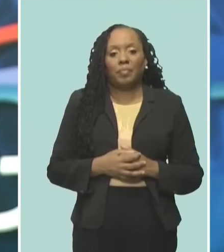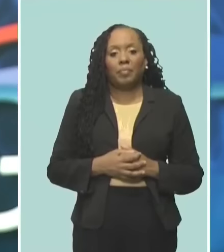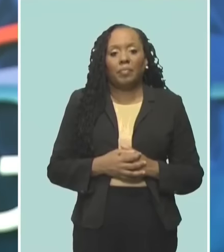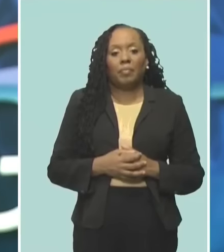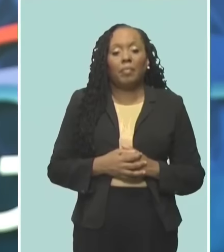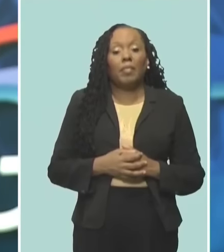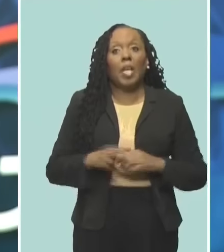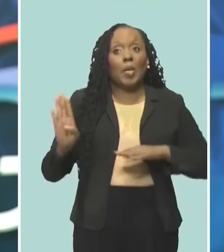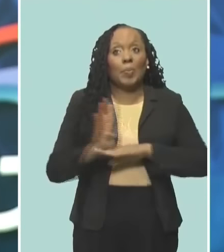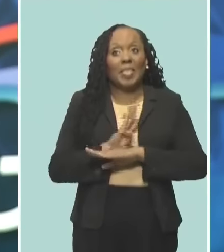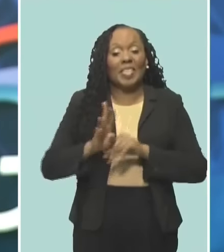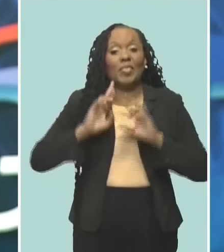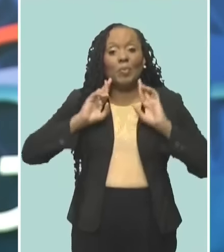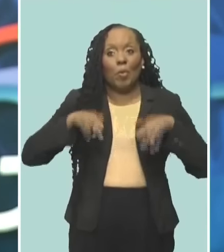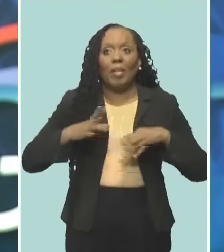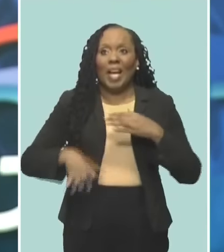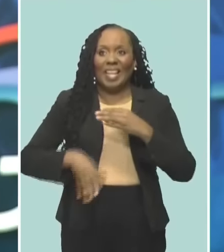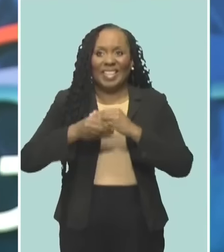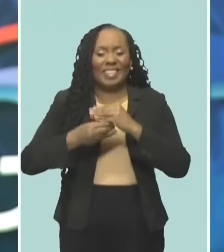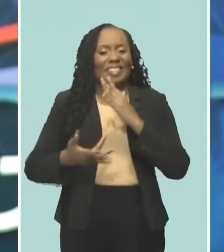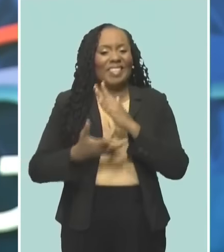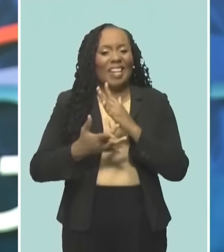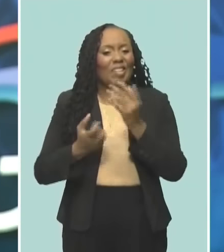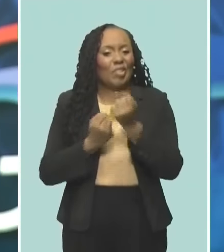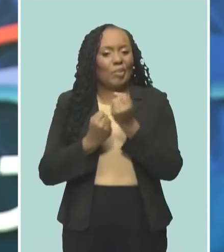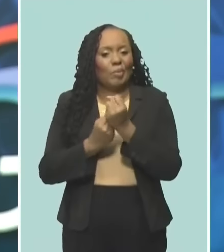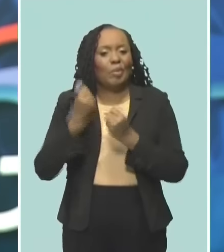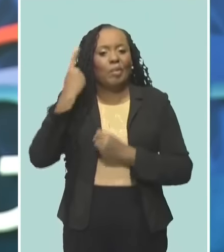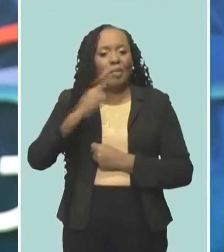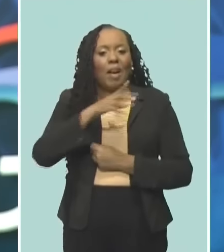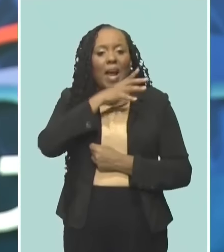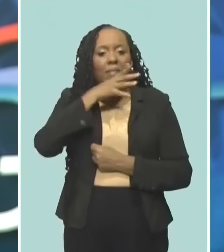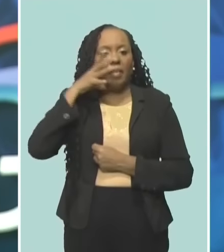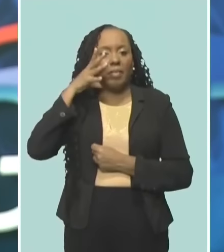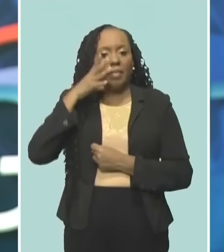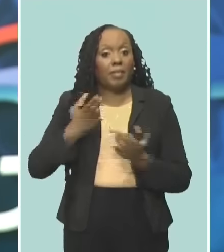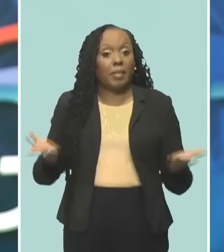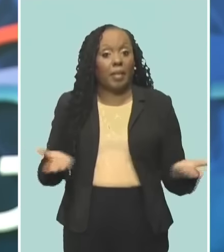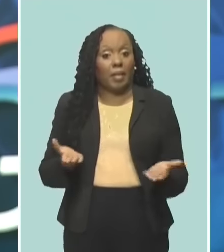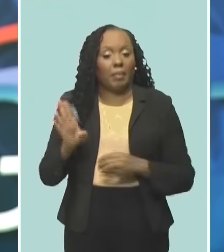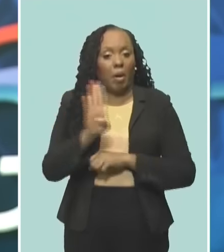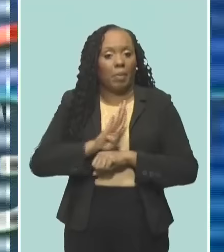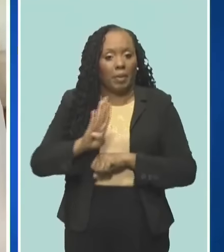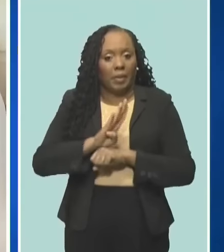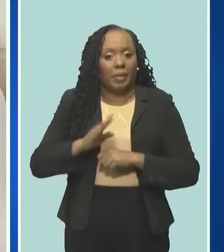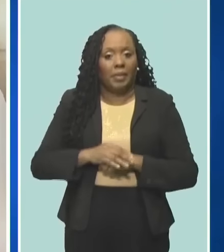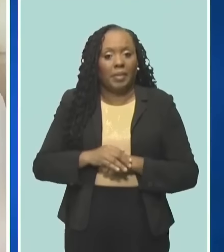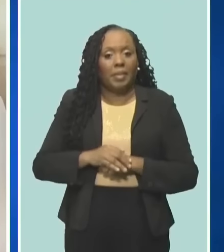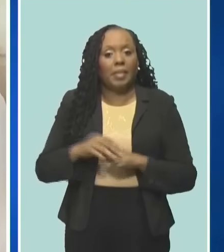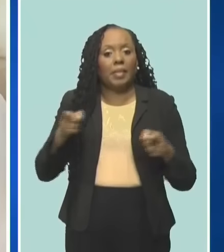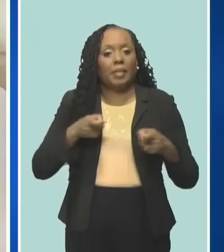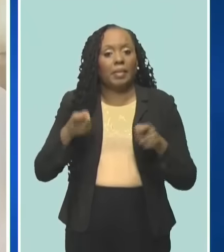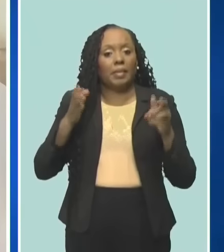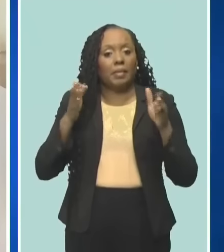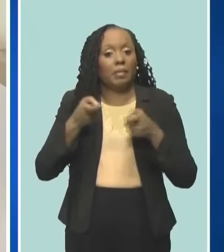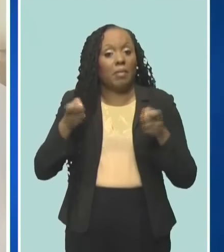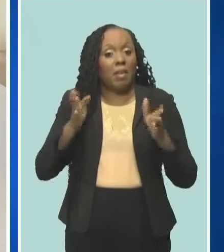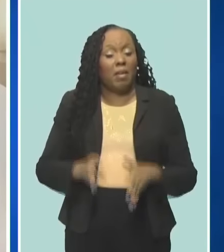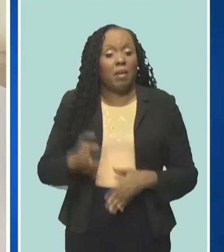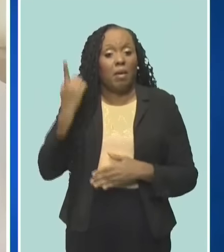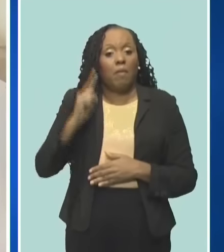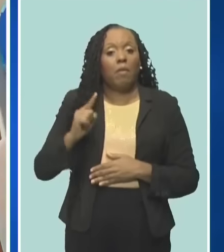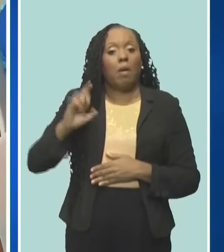In tonight's business report, additional technical support is coming for agriculture in Barbados. This is according to Managing Director of Pinnacle